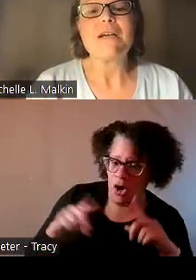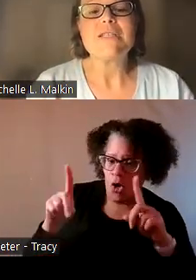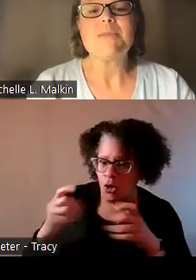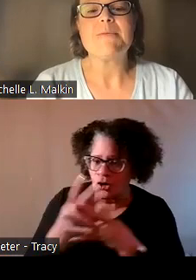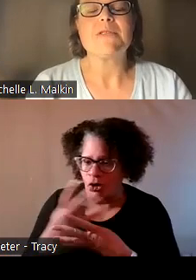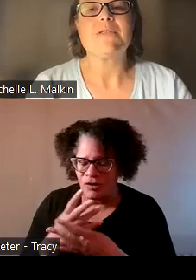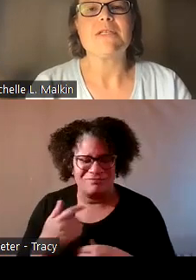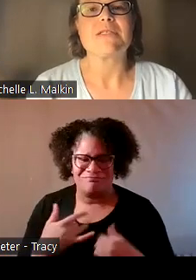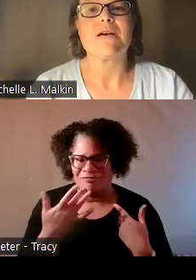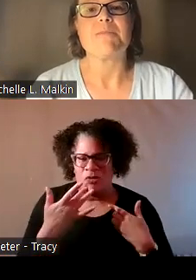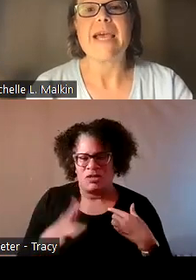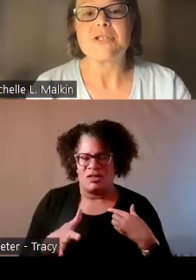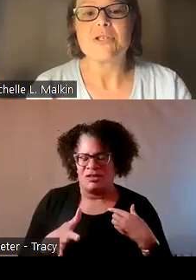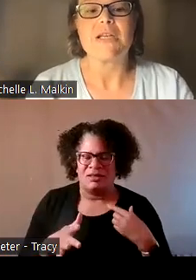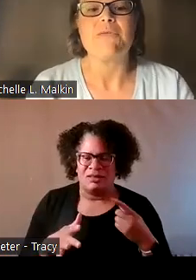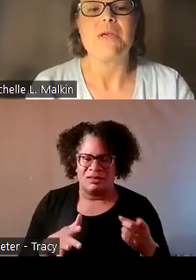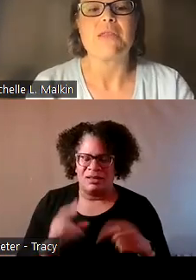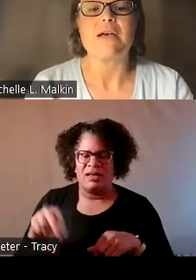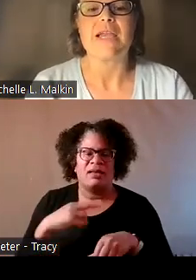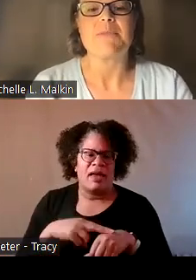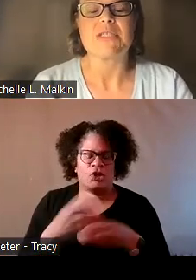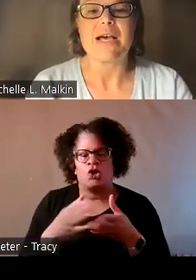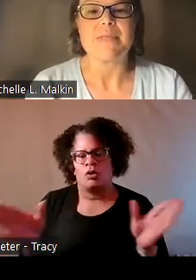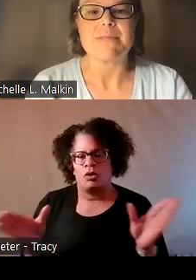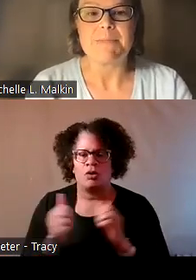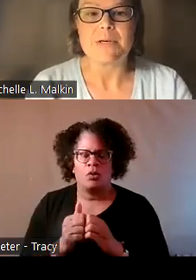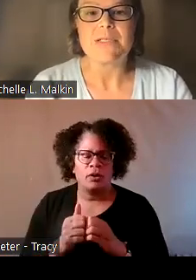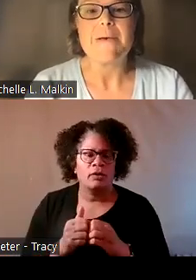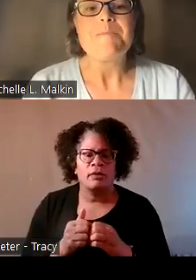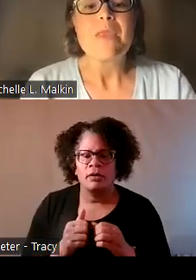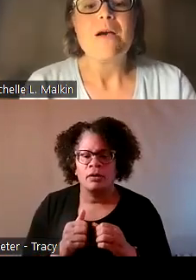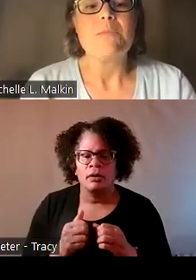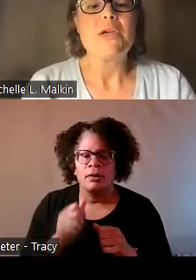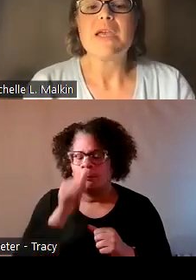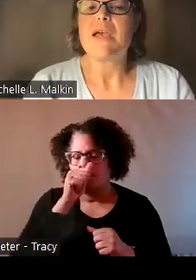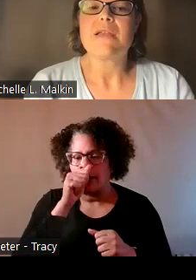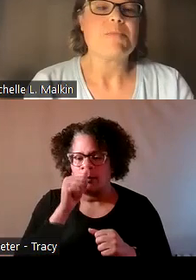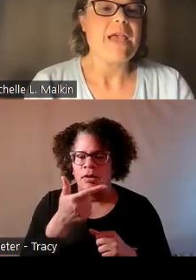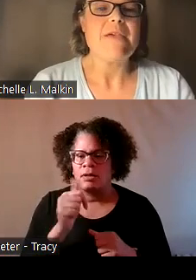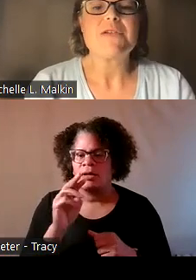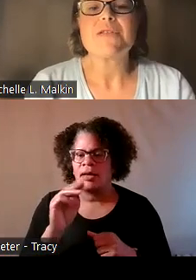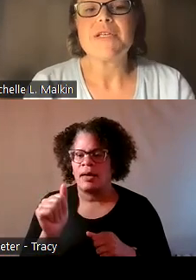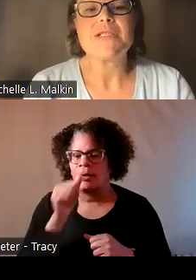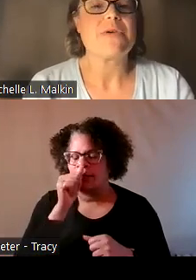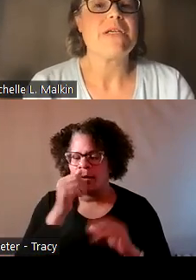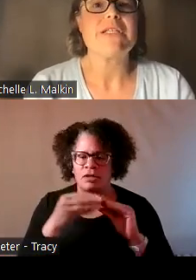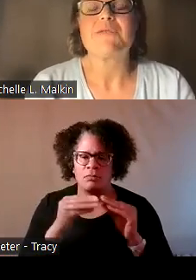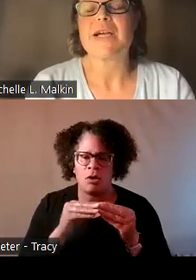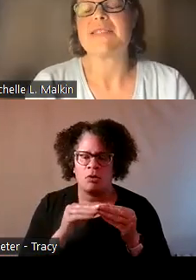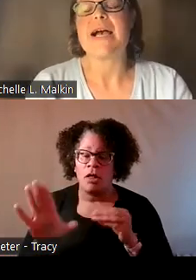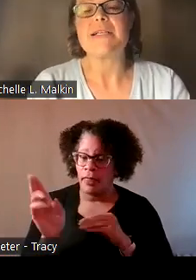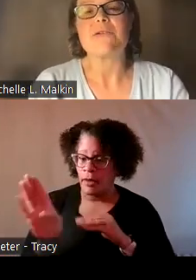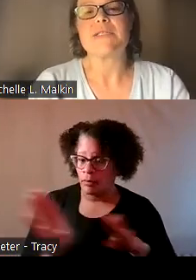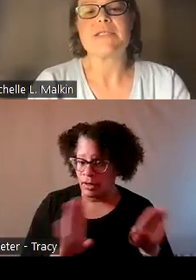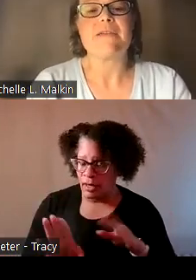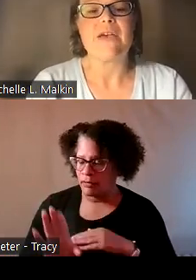I was lucky to be able to do this nationally with Gamblers Anonymous members, looking at their behaviors, their history, the different